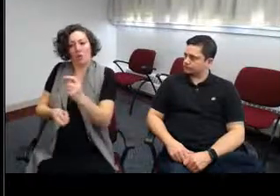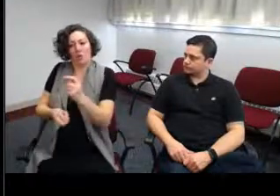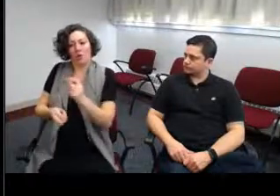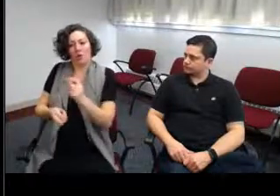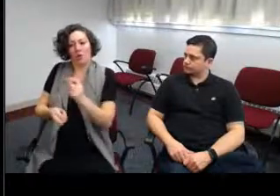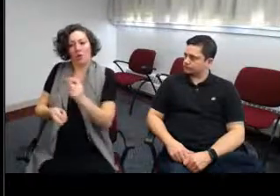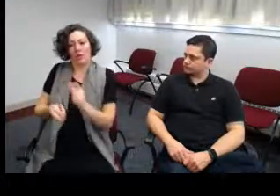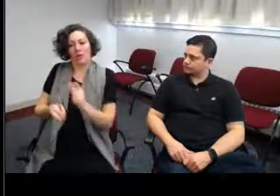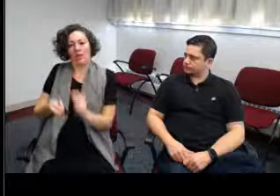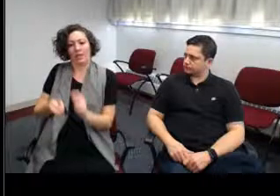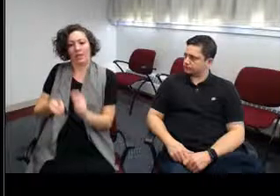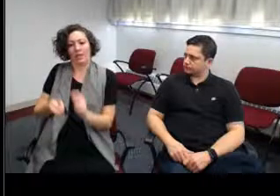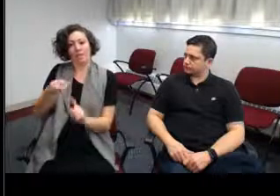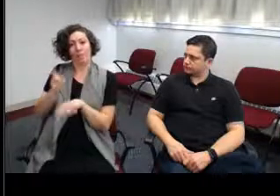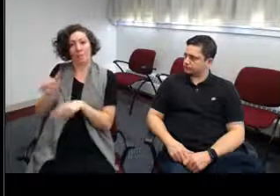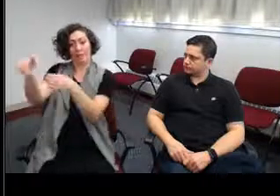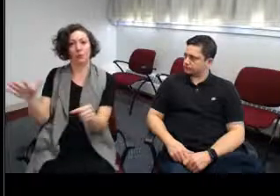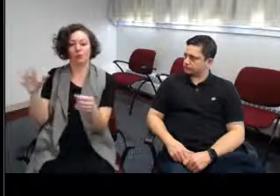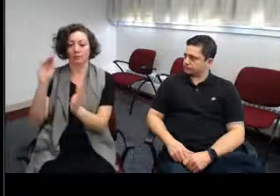physically well,